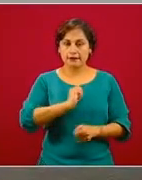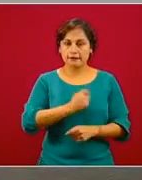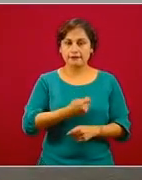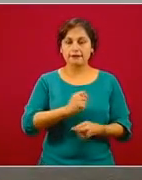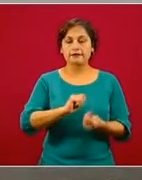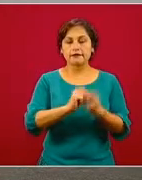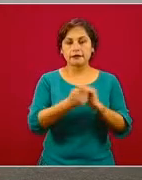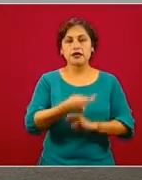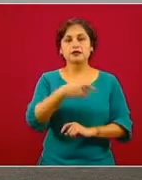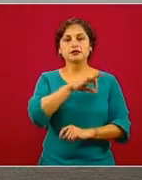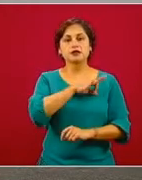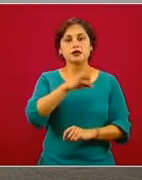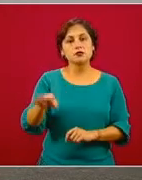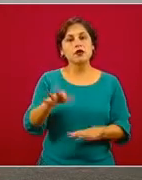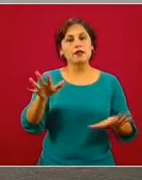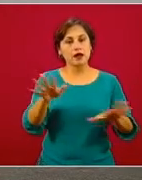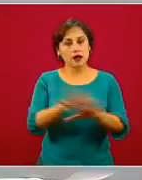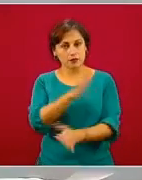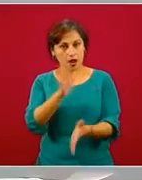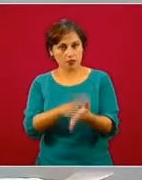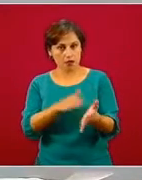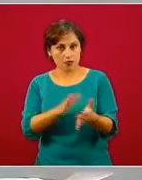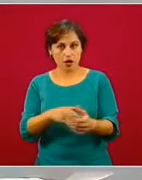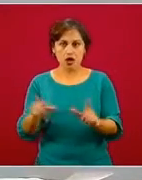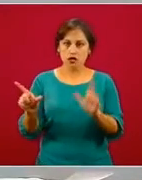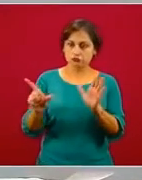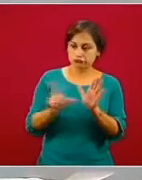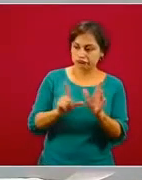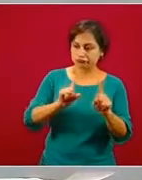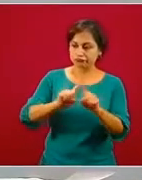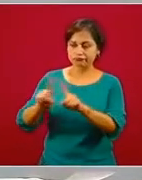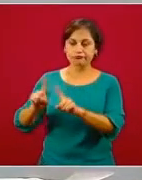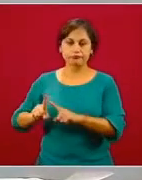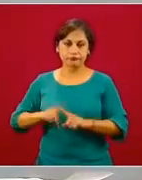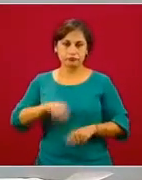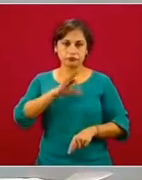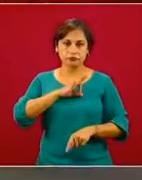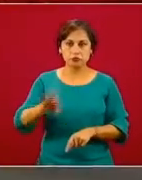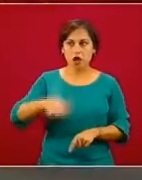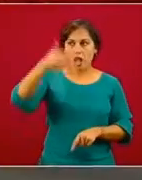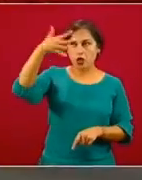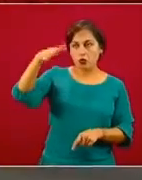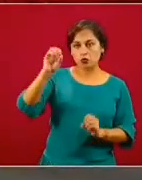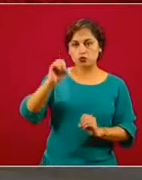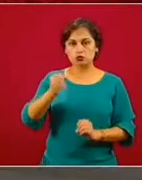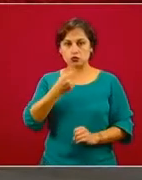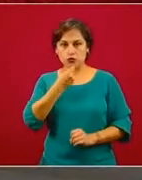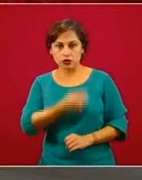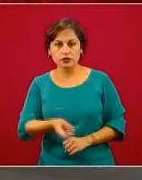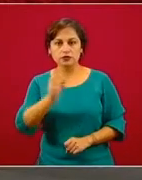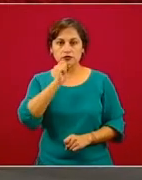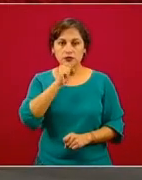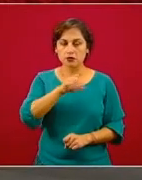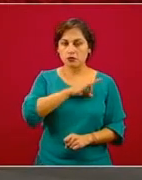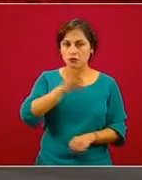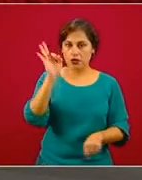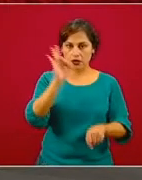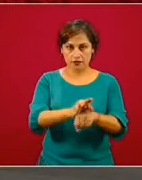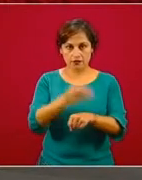providing the right of for a trans person to be able to legally change their name and their gender, and this is something we still have